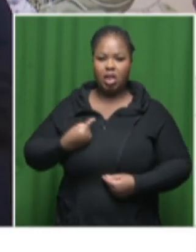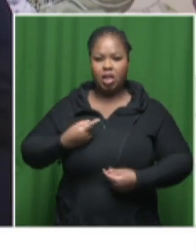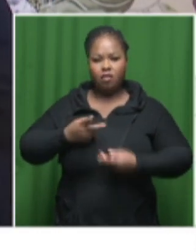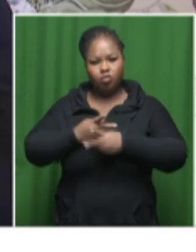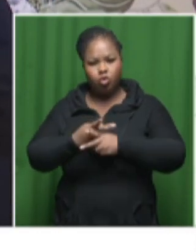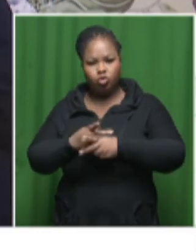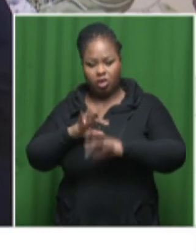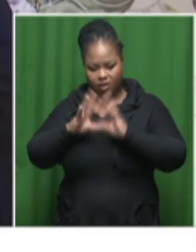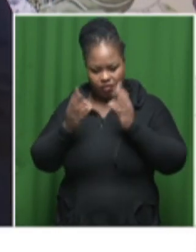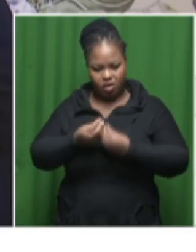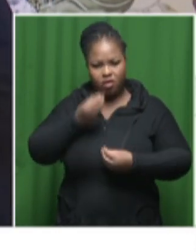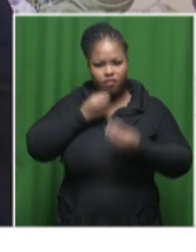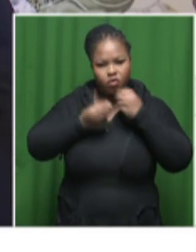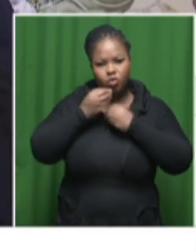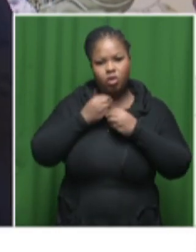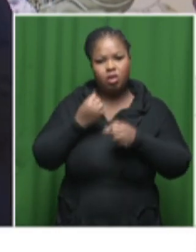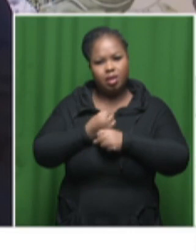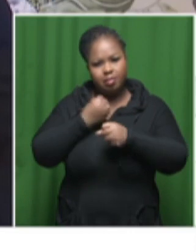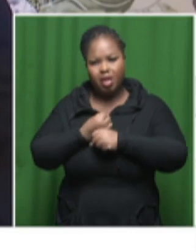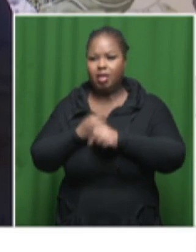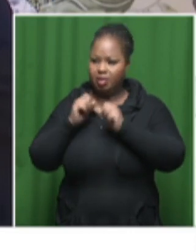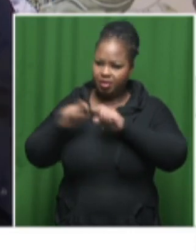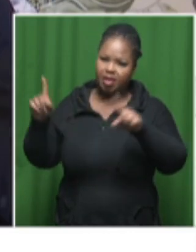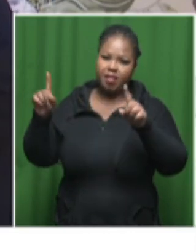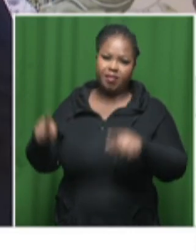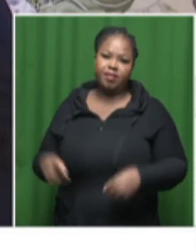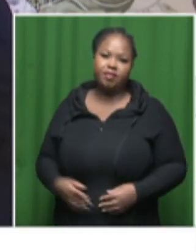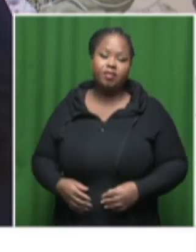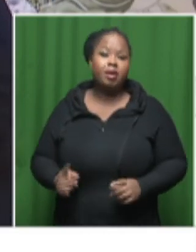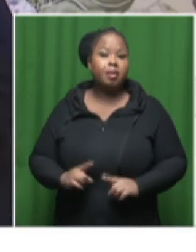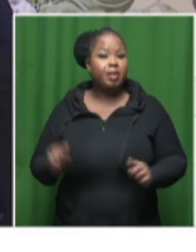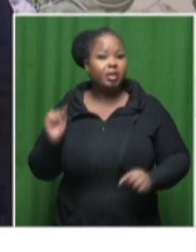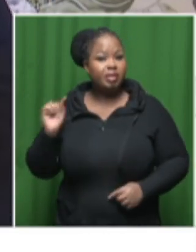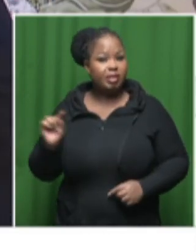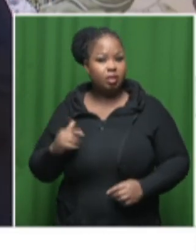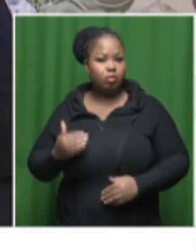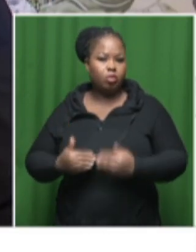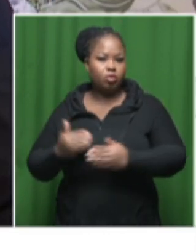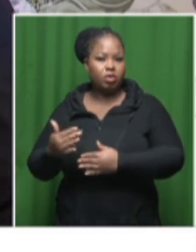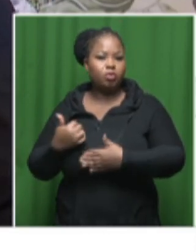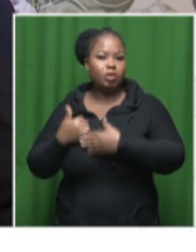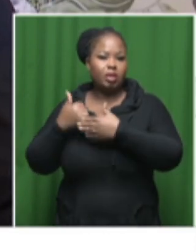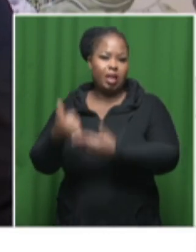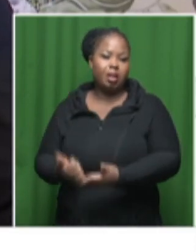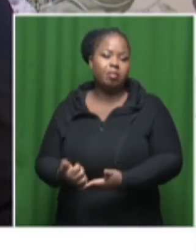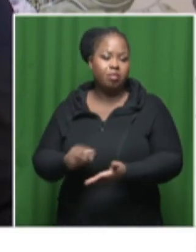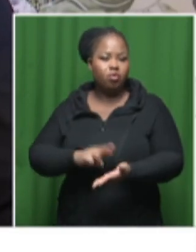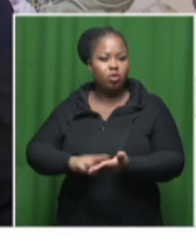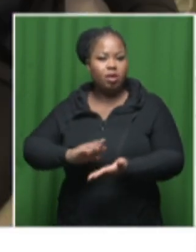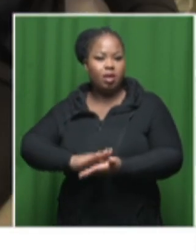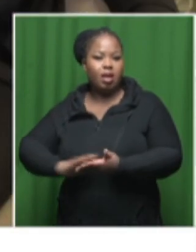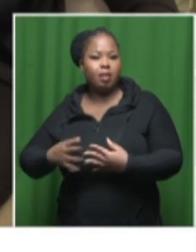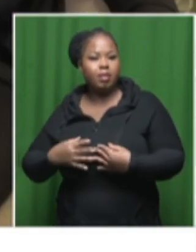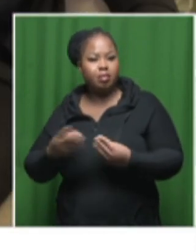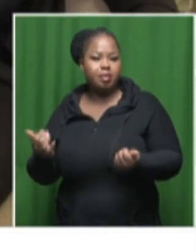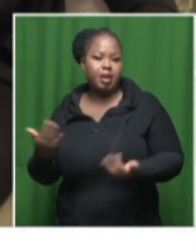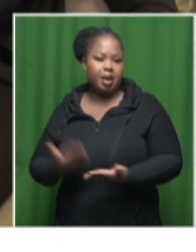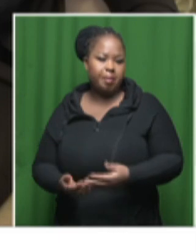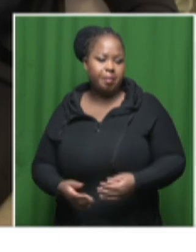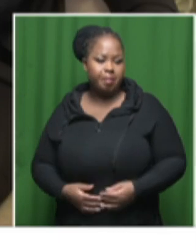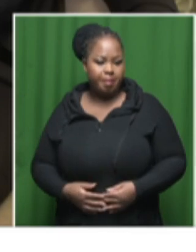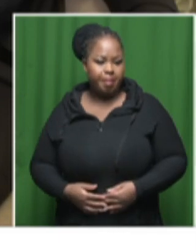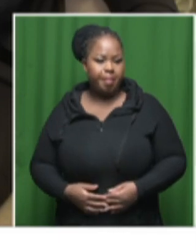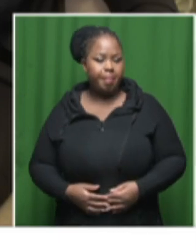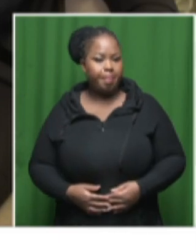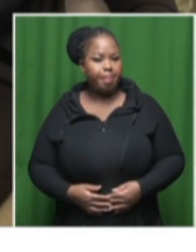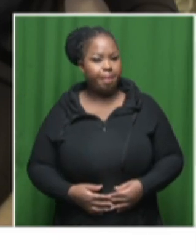they eat, they produce a lot of things that they need to work. But in that process, it helps them with rehabilitation. So